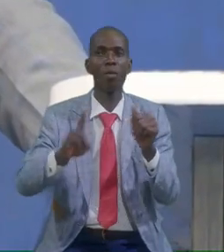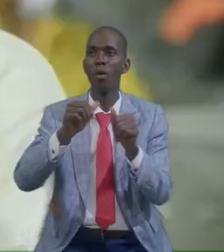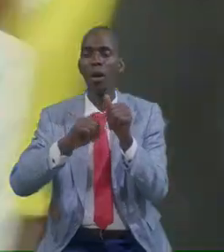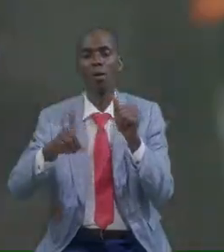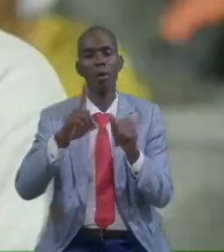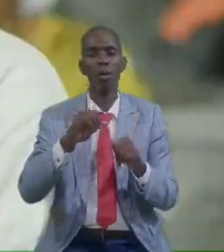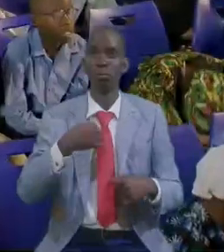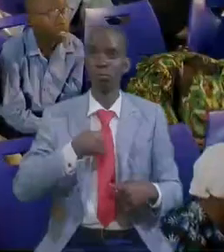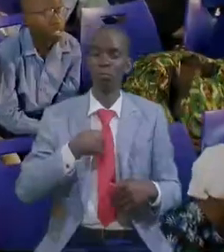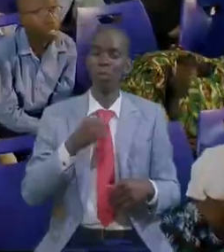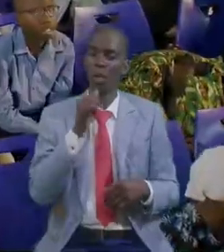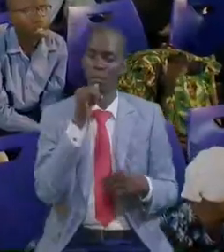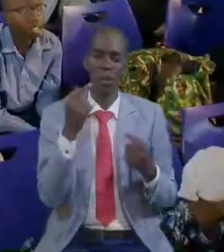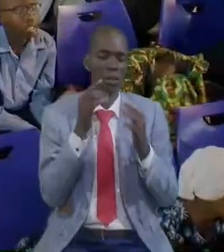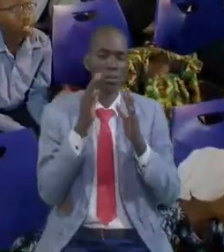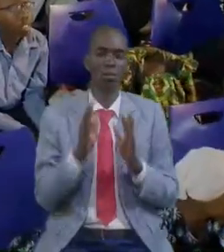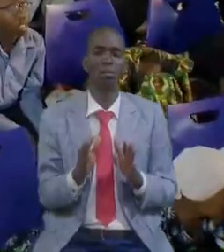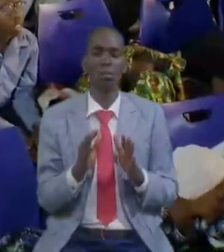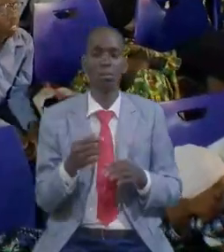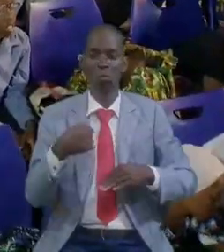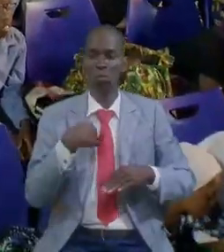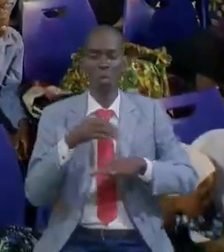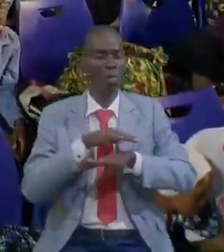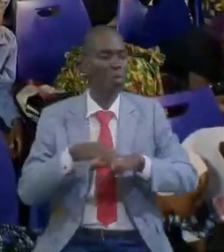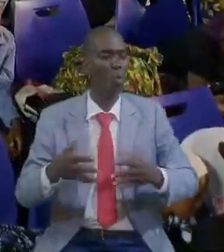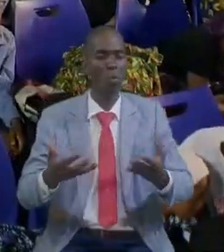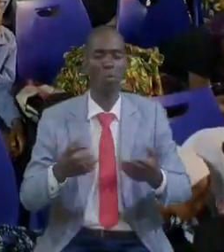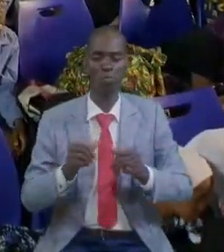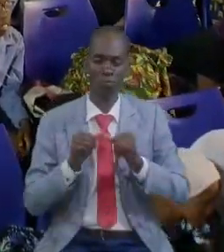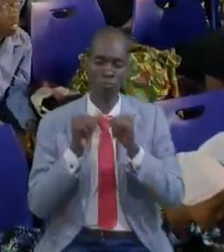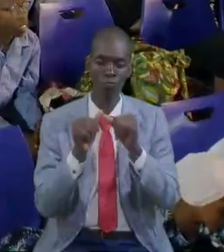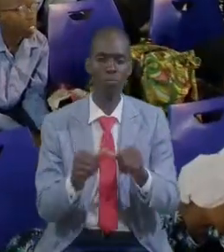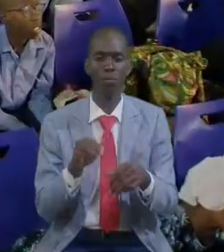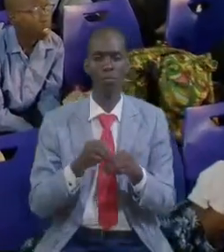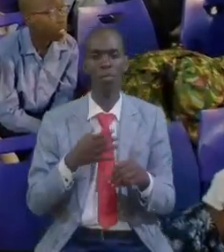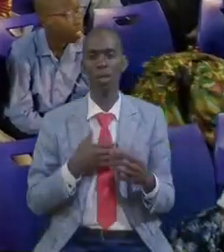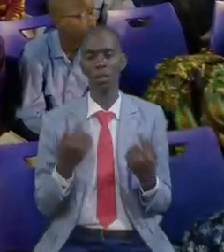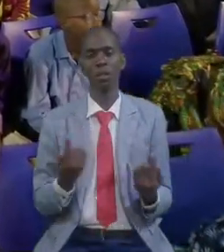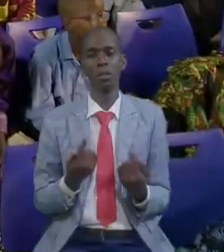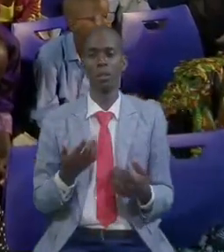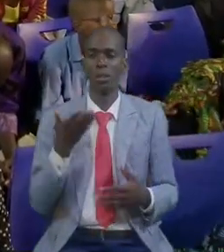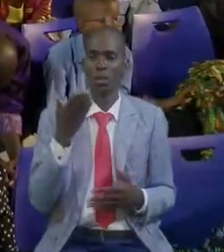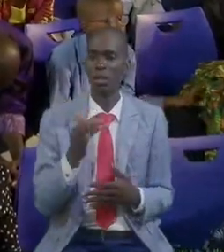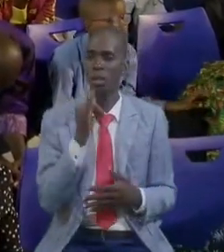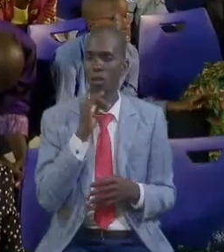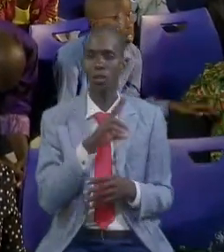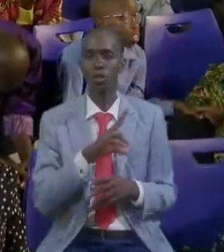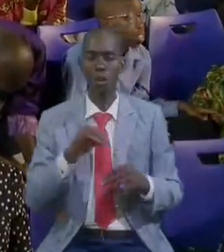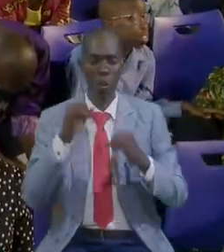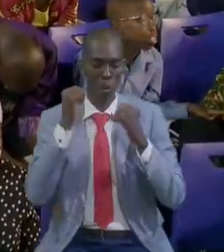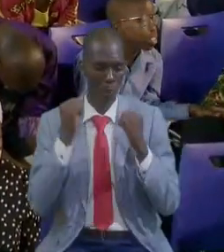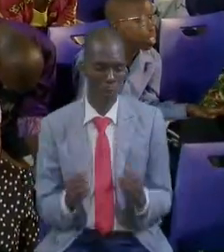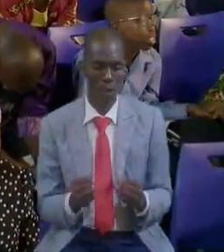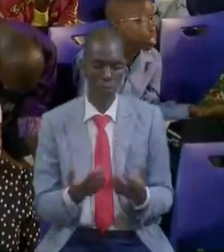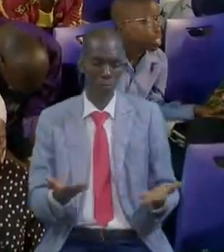sinner. I don't want to continue in my sin. And there's no power on earth that can save